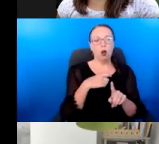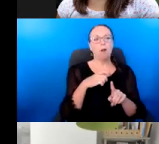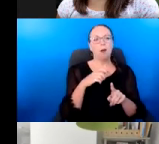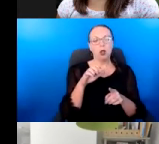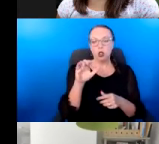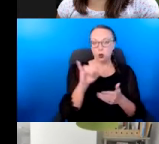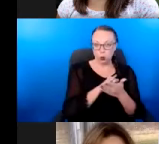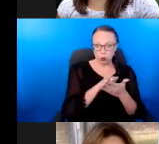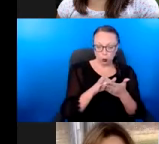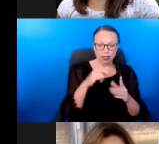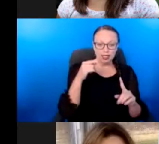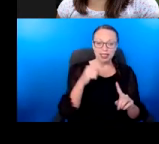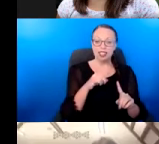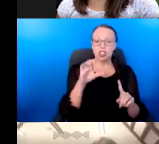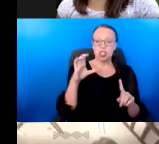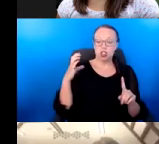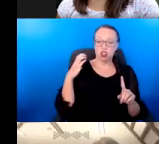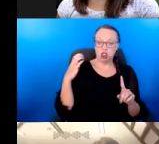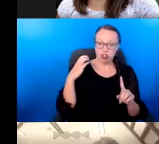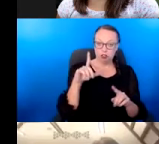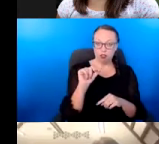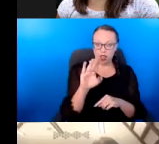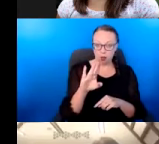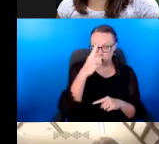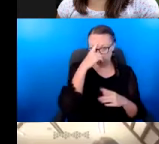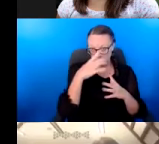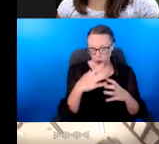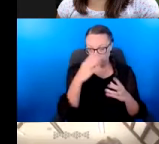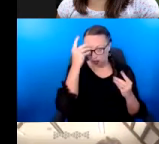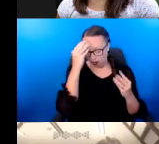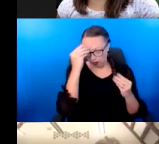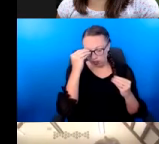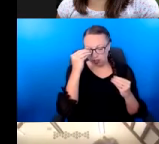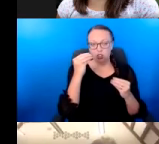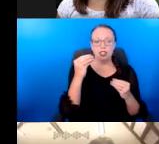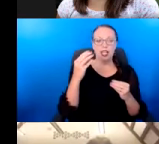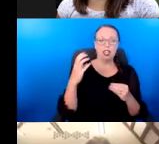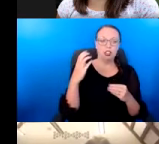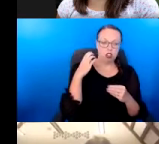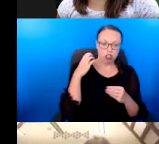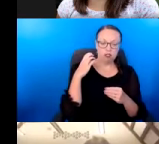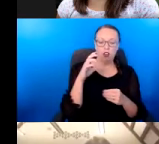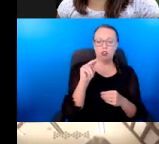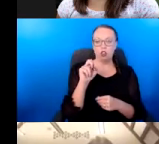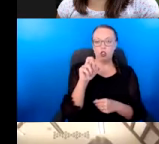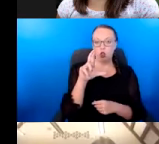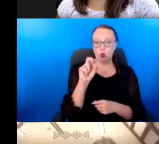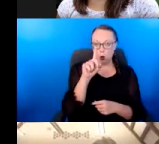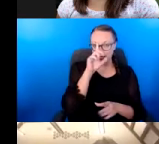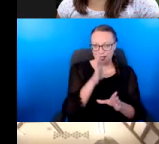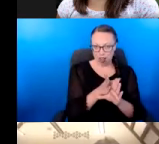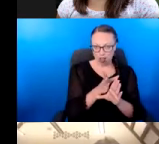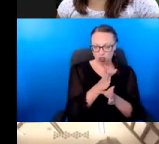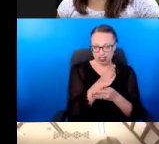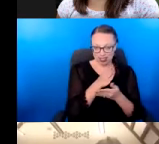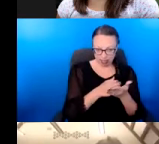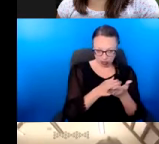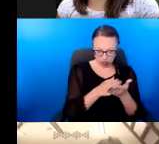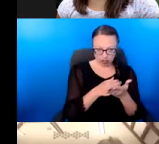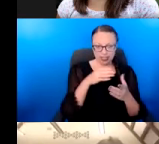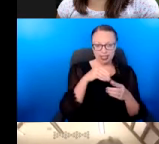acting chief of the Laboratory of Brain and Cognition and the chief of the Cognitive Neuropsychology section within the intramural